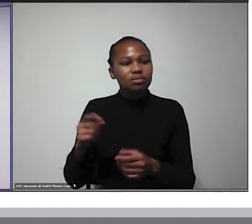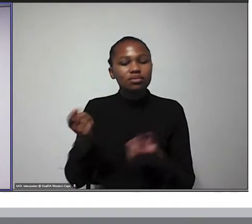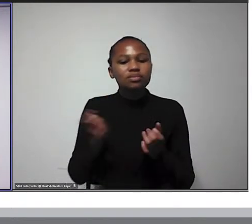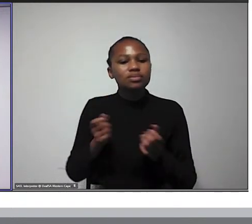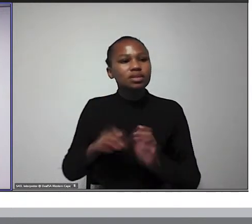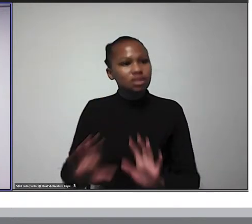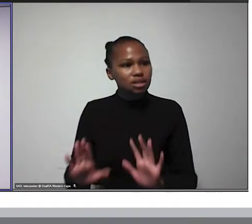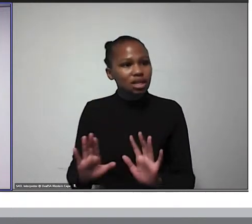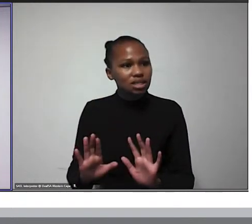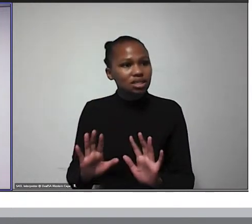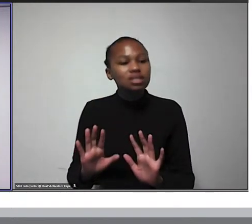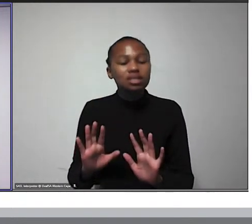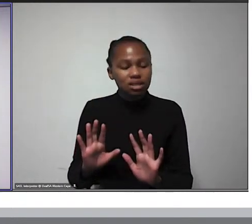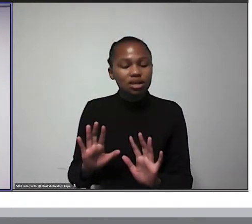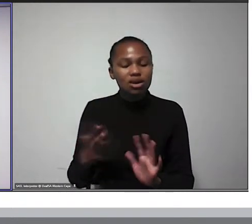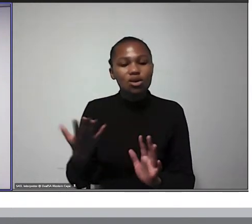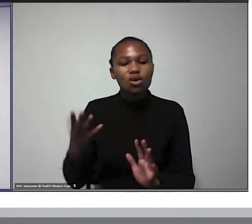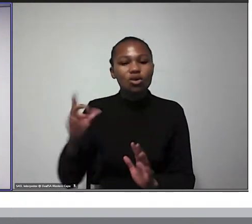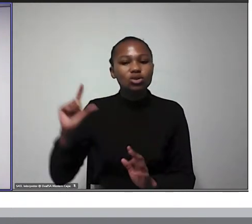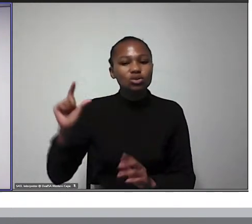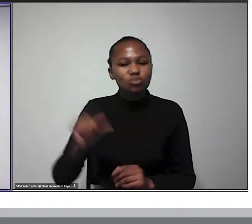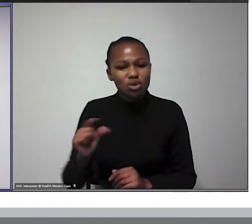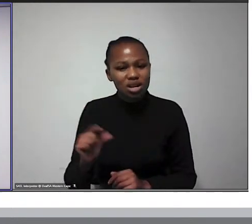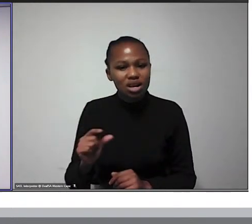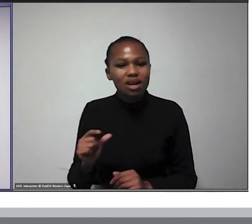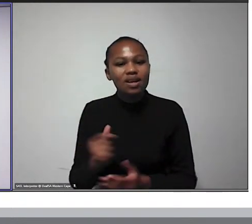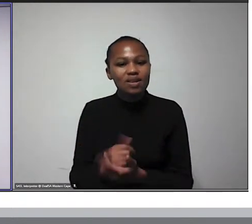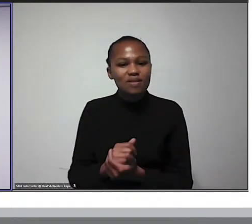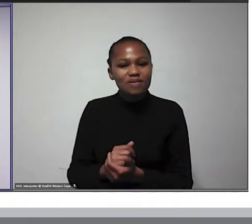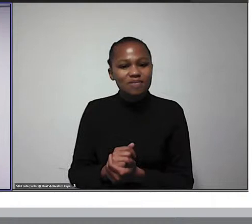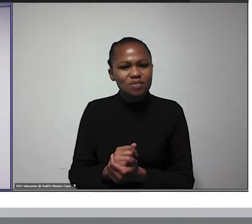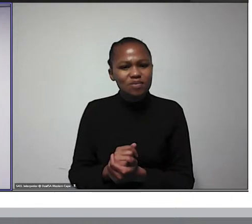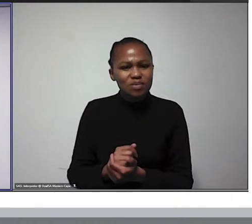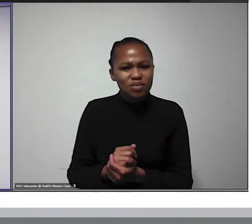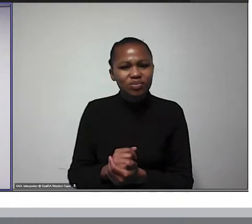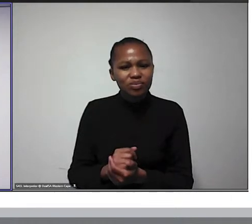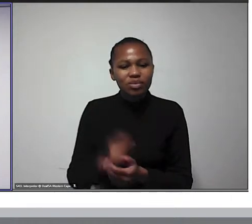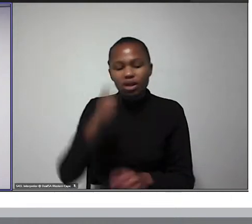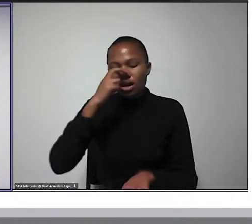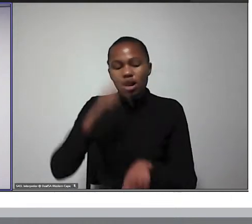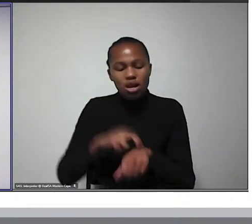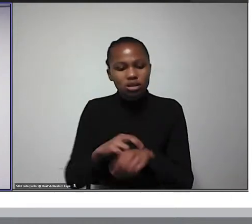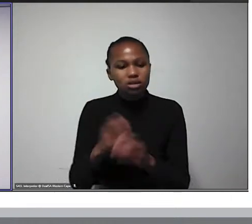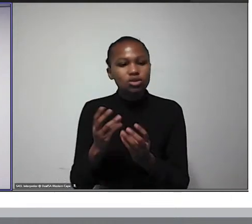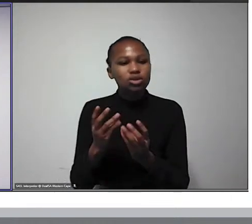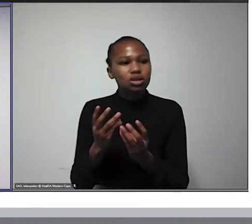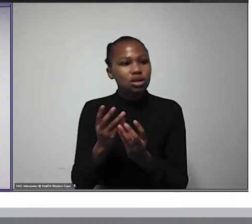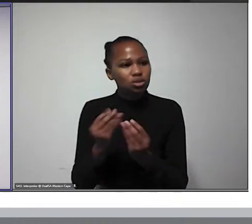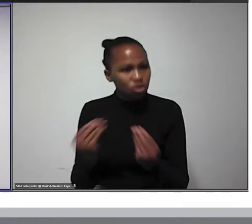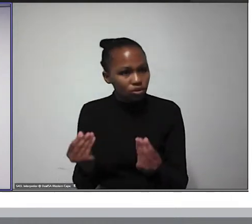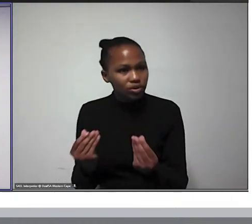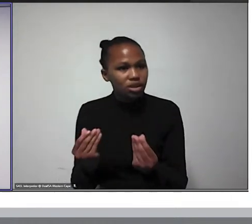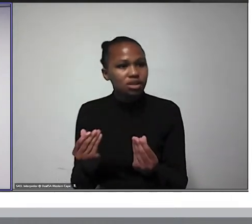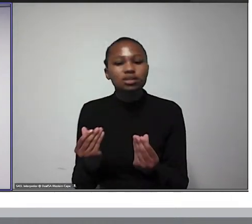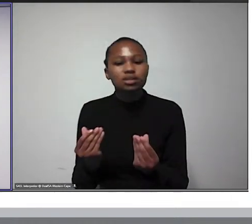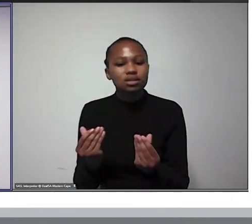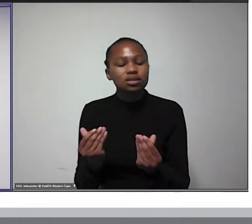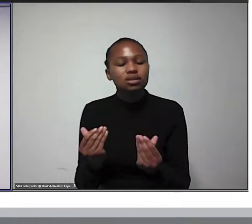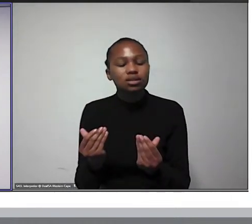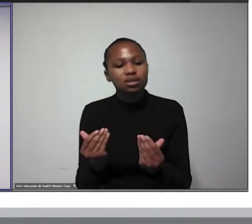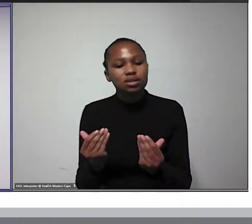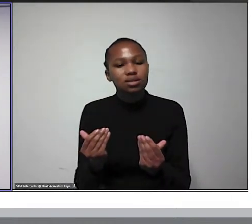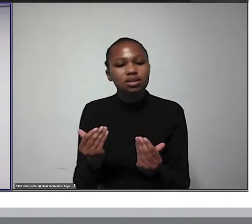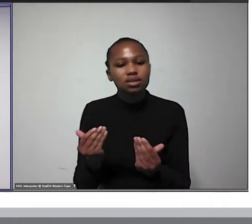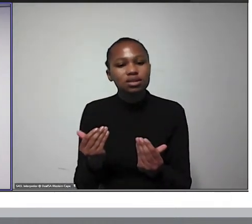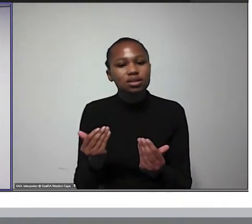need, there's a lot of sanitary and phytosanitary issues that need to be sorted out. We don't have a lot of trade agreements. So at the